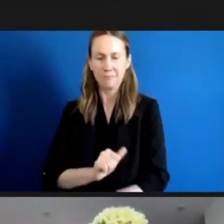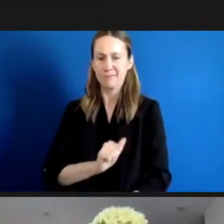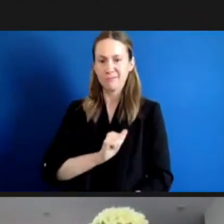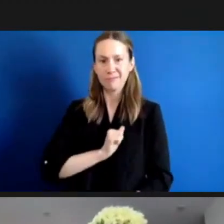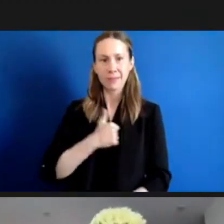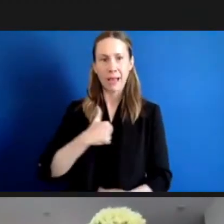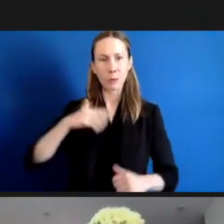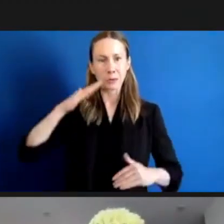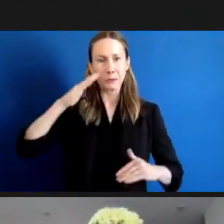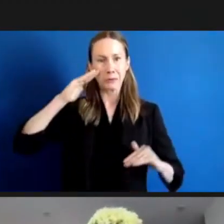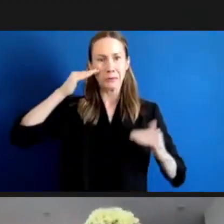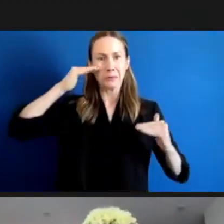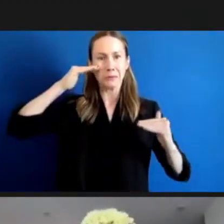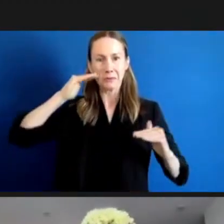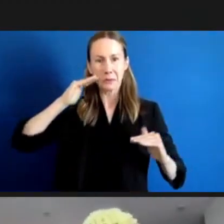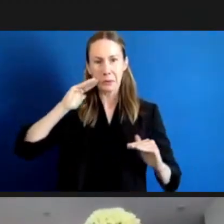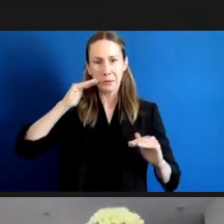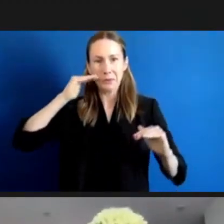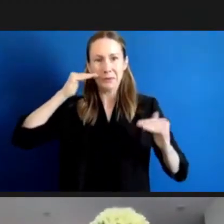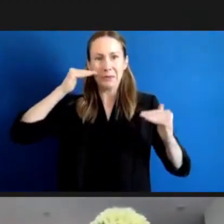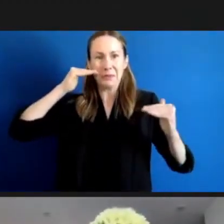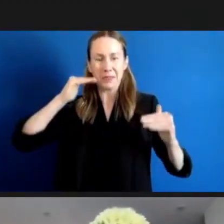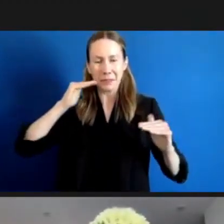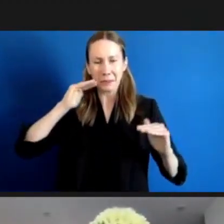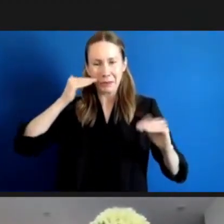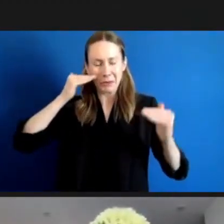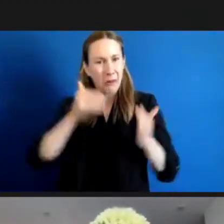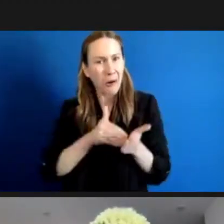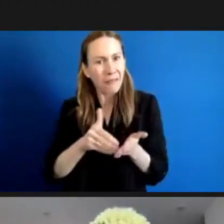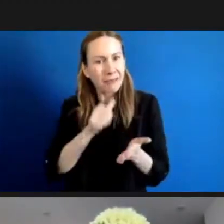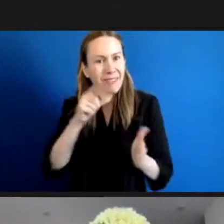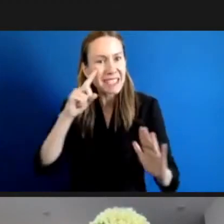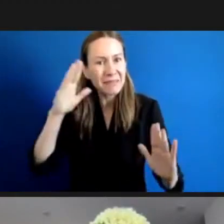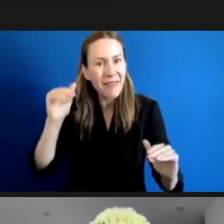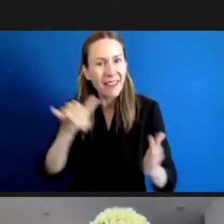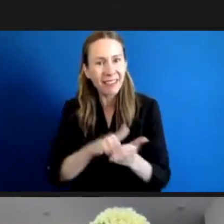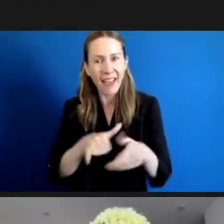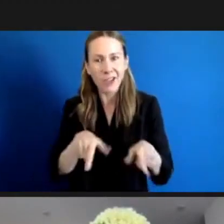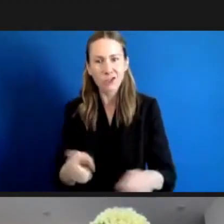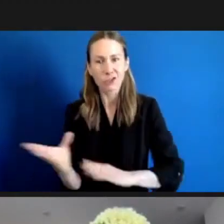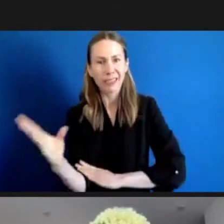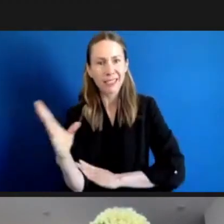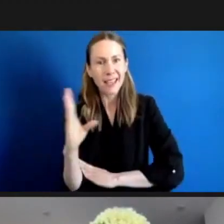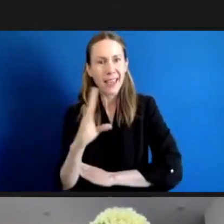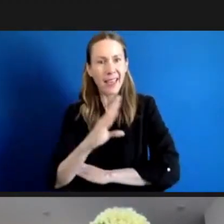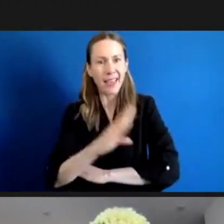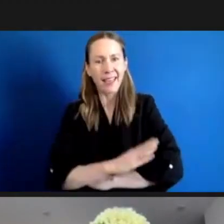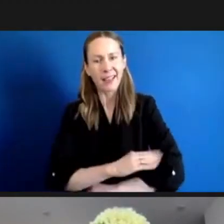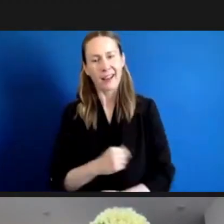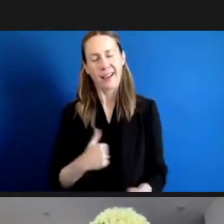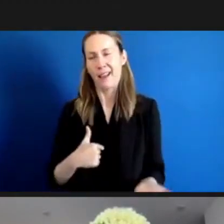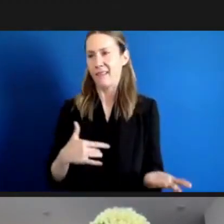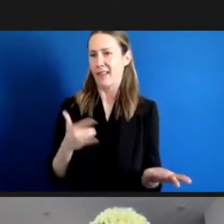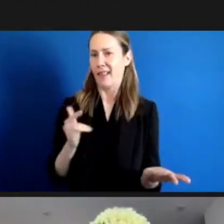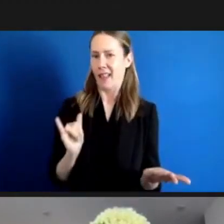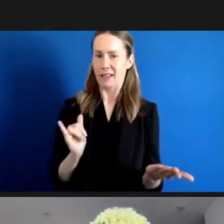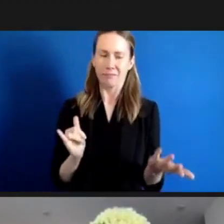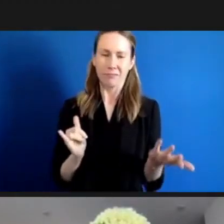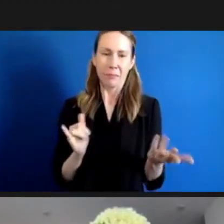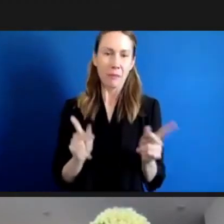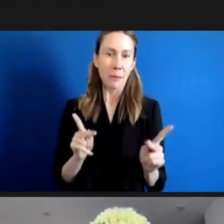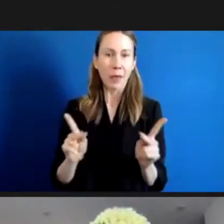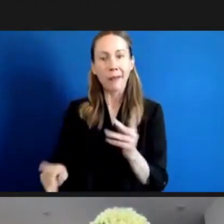at so many different places that I didn't expect to throughout the day, and I think that as folks have put